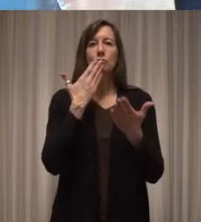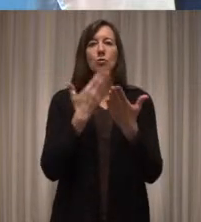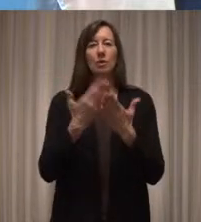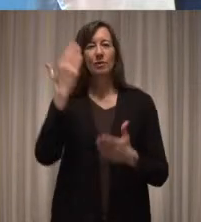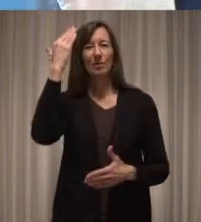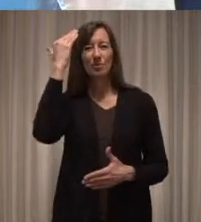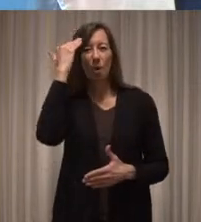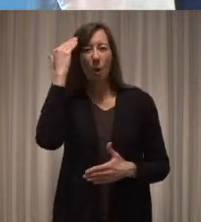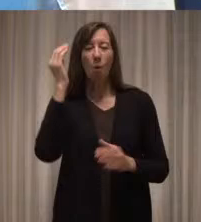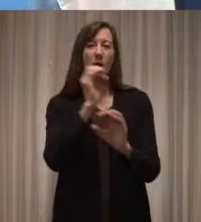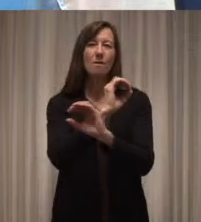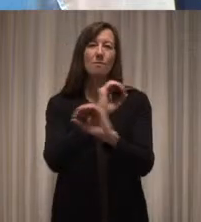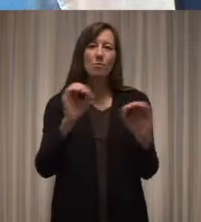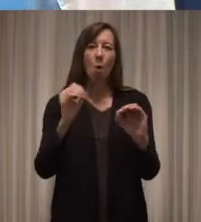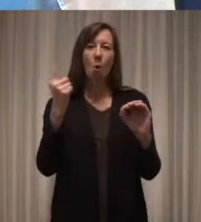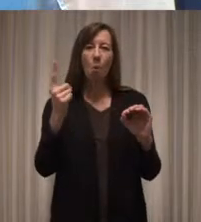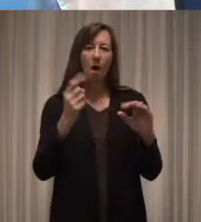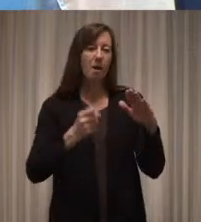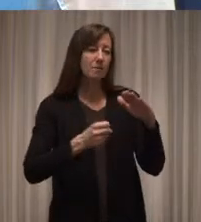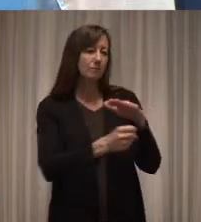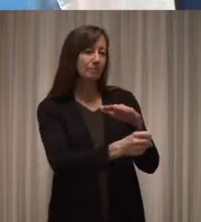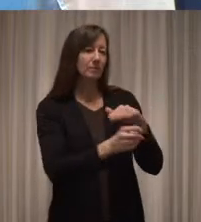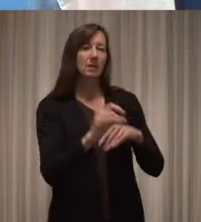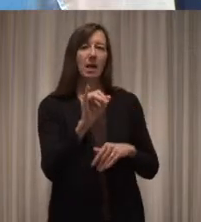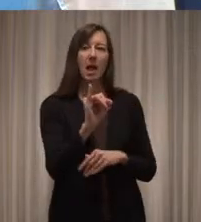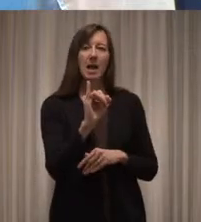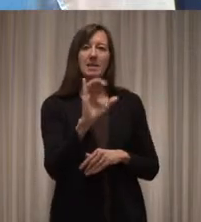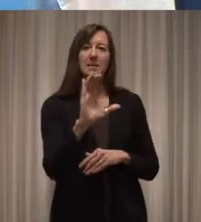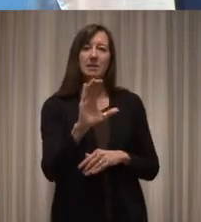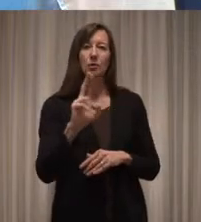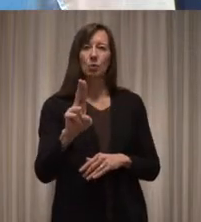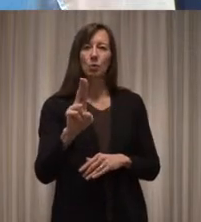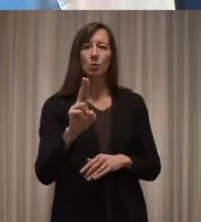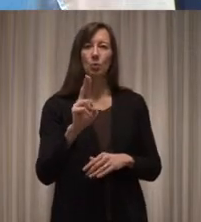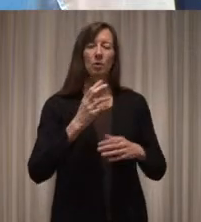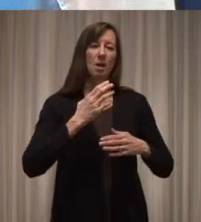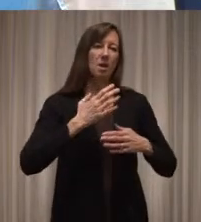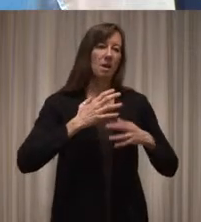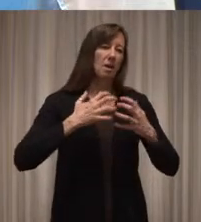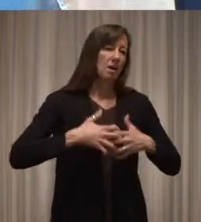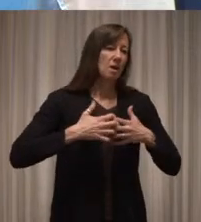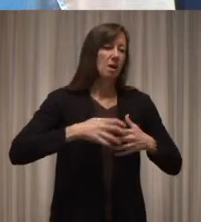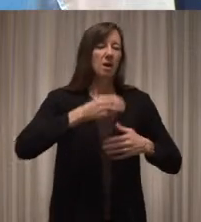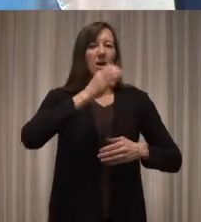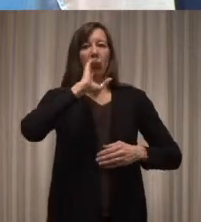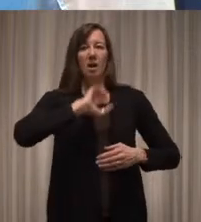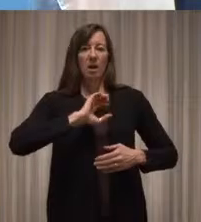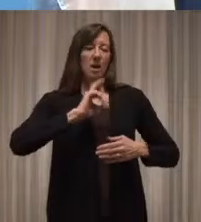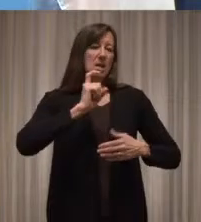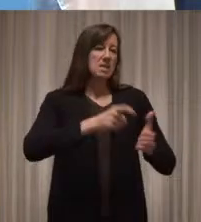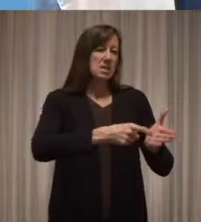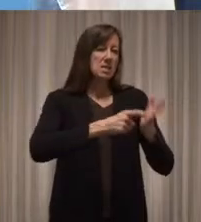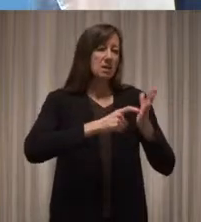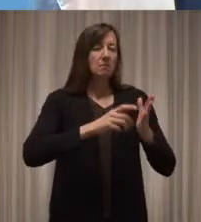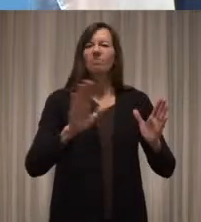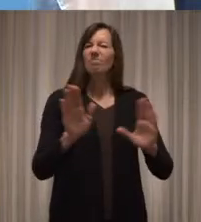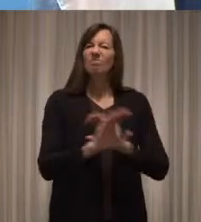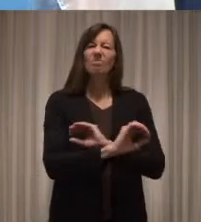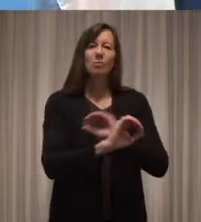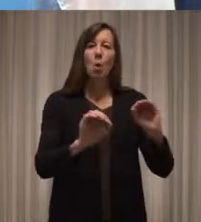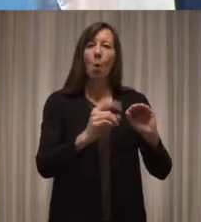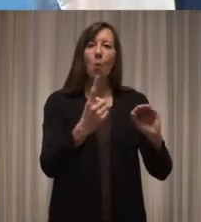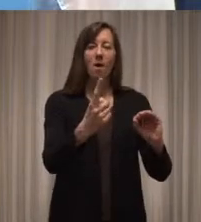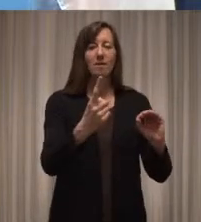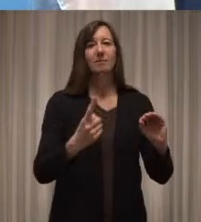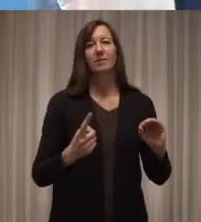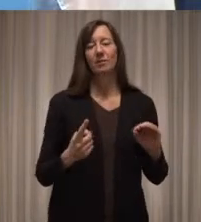hospitalized in an ICU bed and having to be on a ventilator, which I just can't imagine how difficult that is for them and their loved